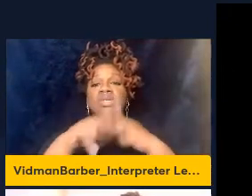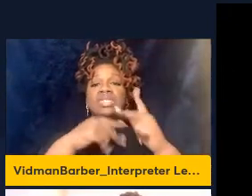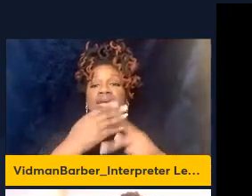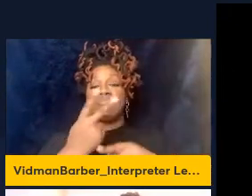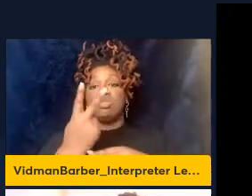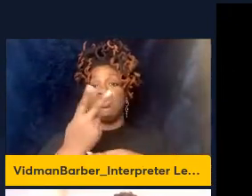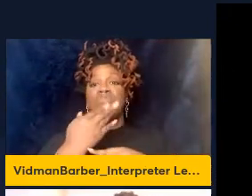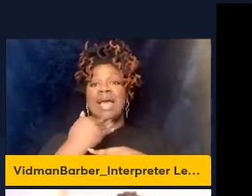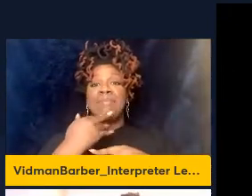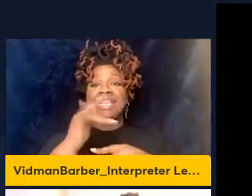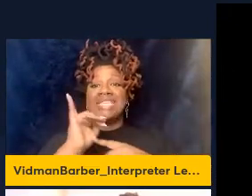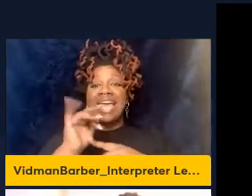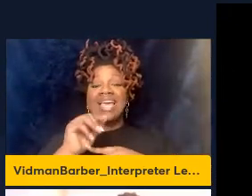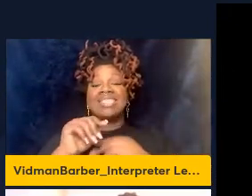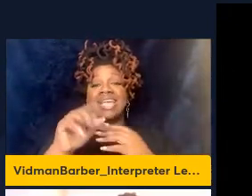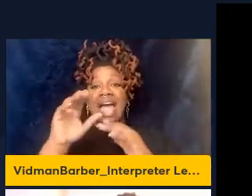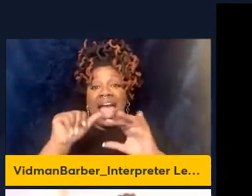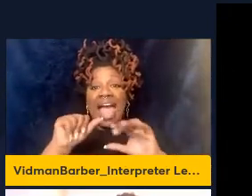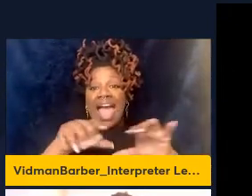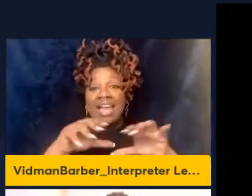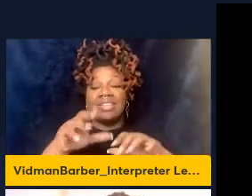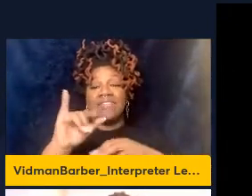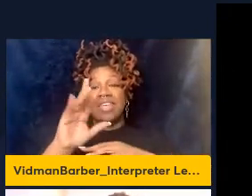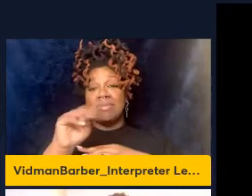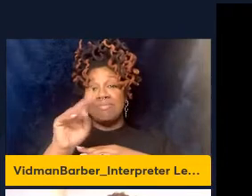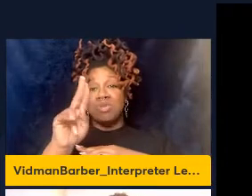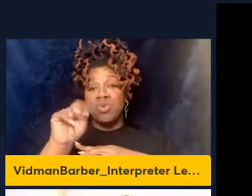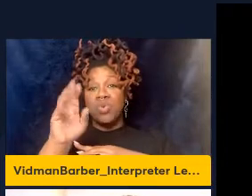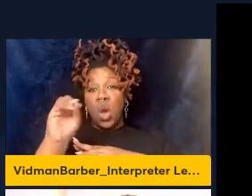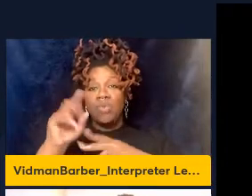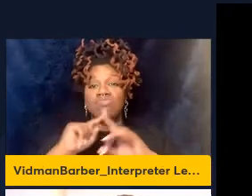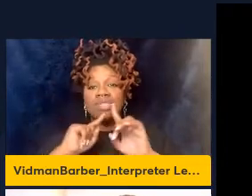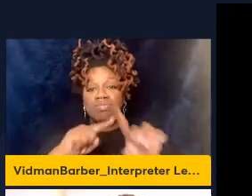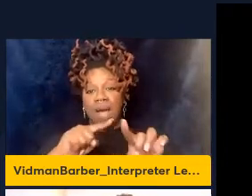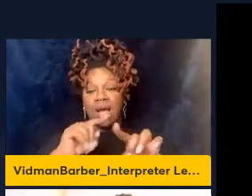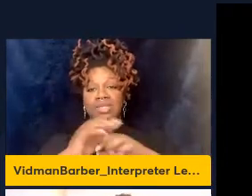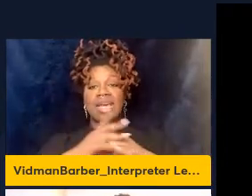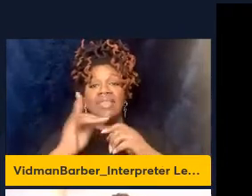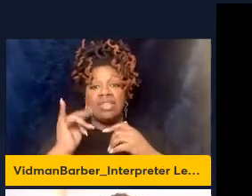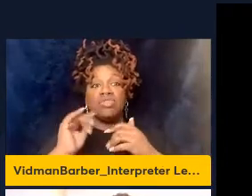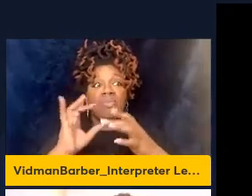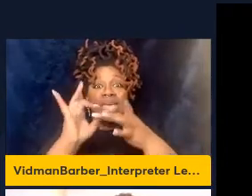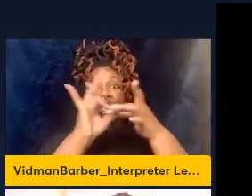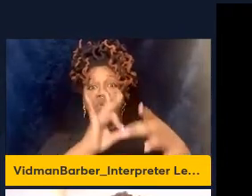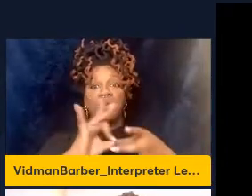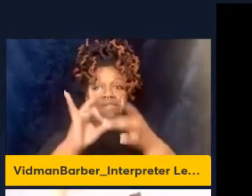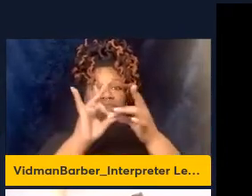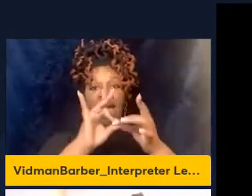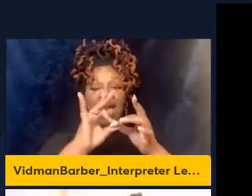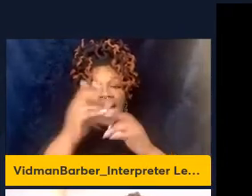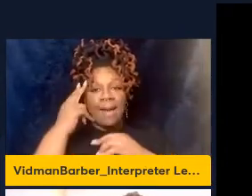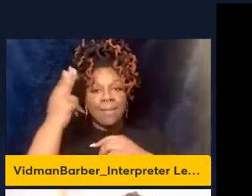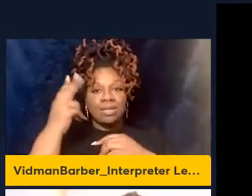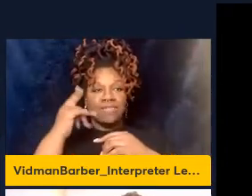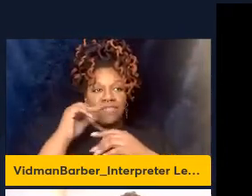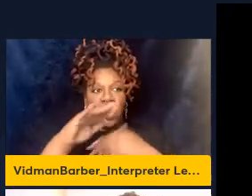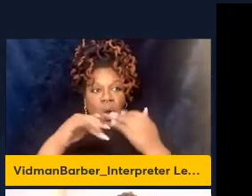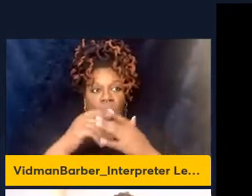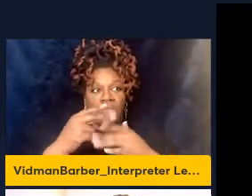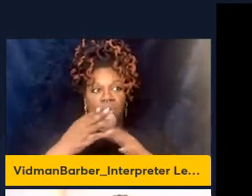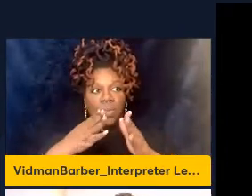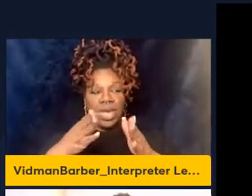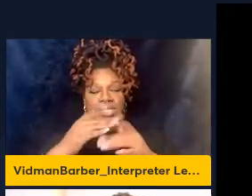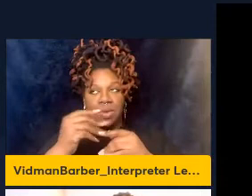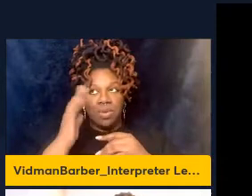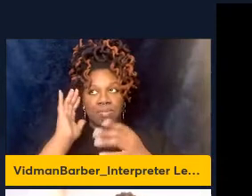response to dietary lipids. And in fact, this would actually be a unifying hypothesis for all the ways that we believe that type